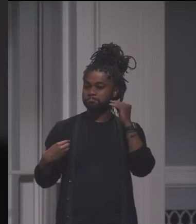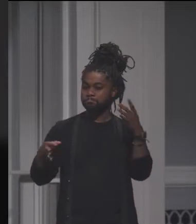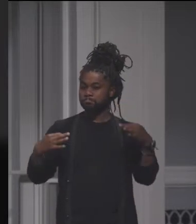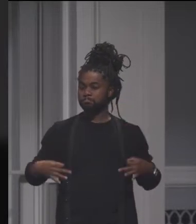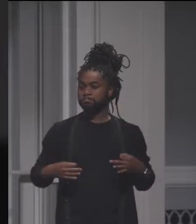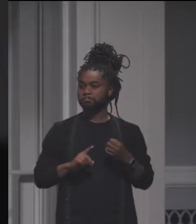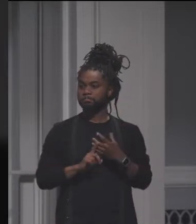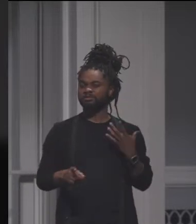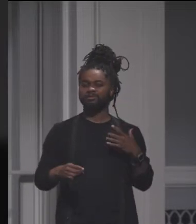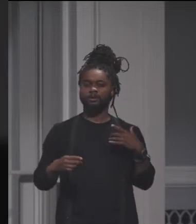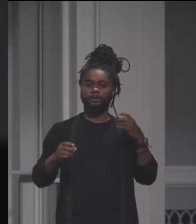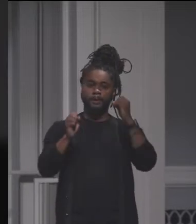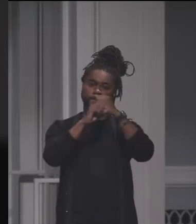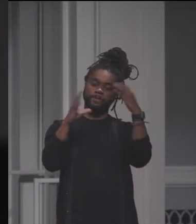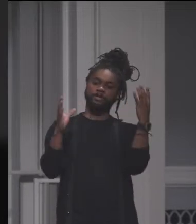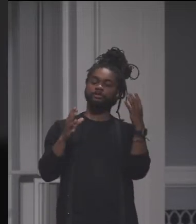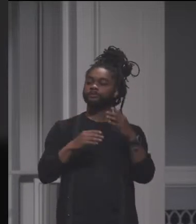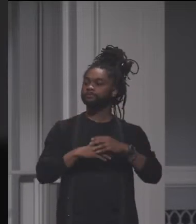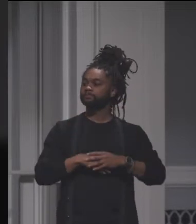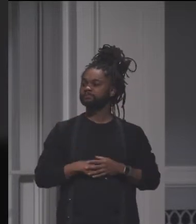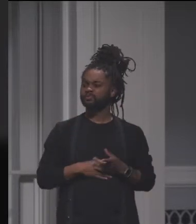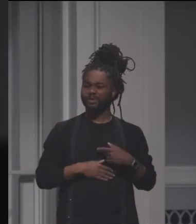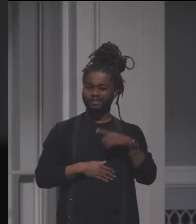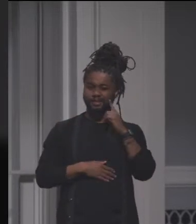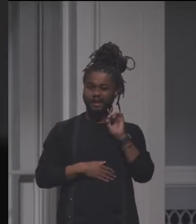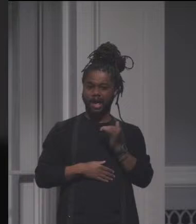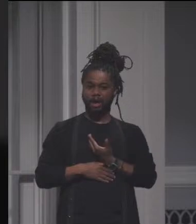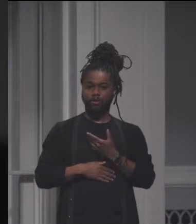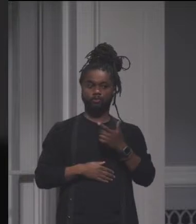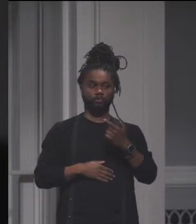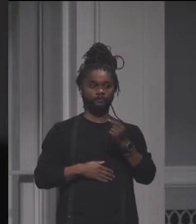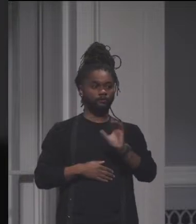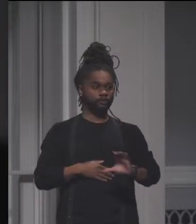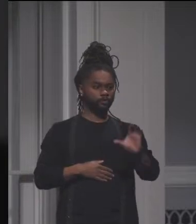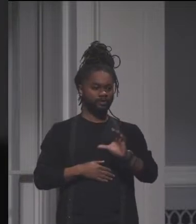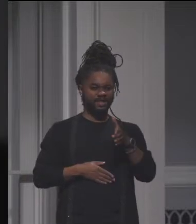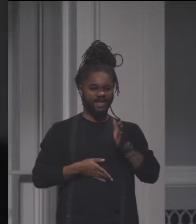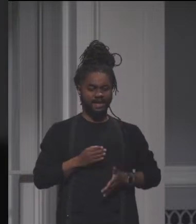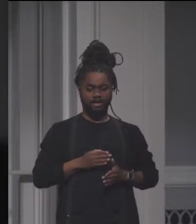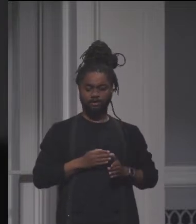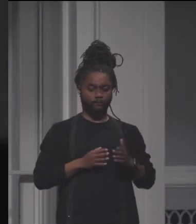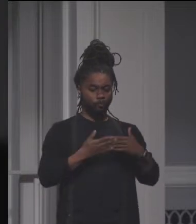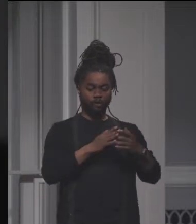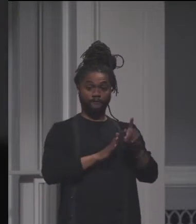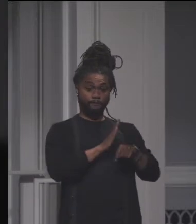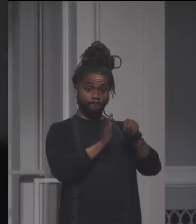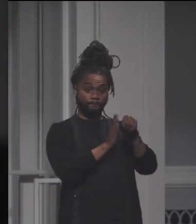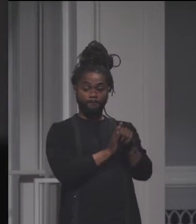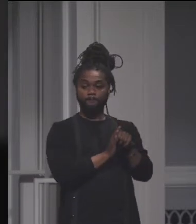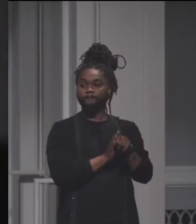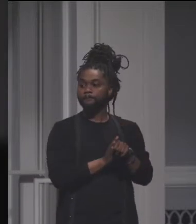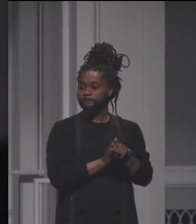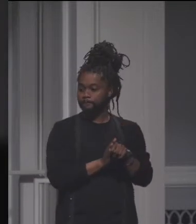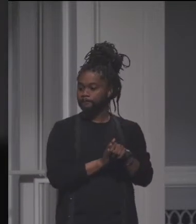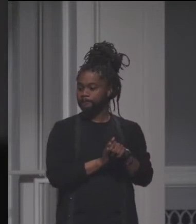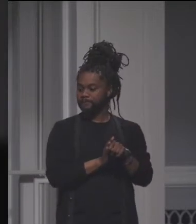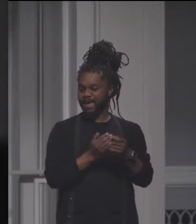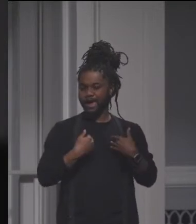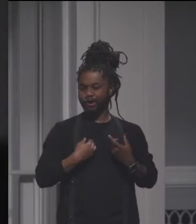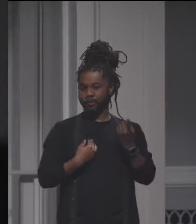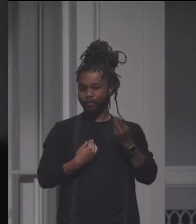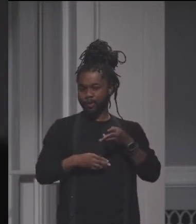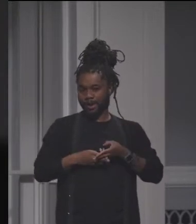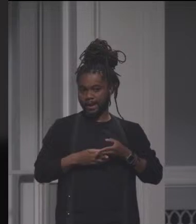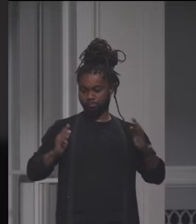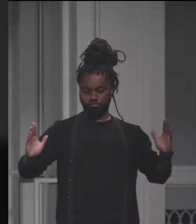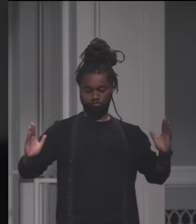for a moment that we consider our own 21st century as the end of a period in history that had one name.